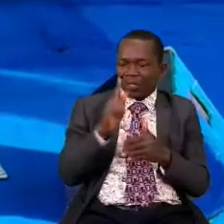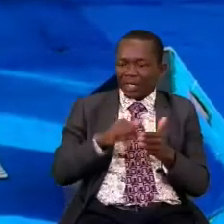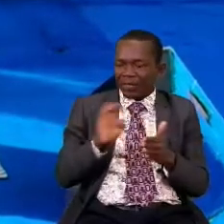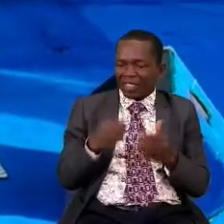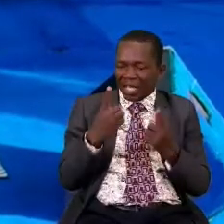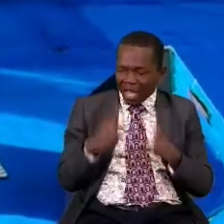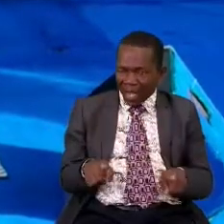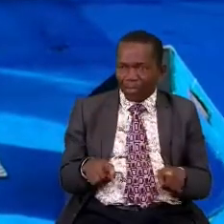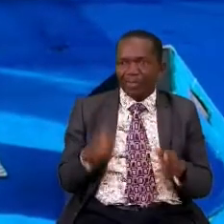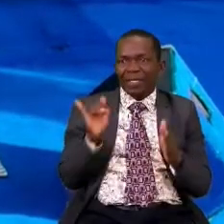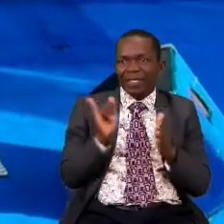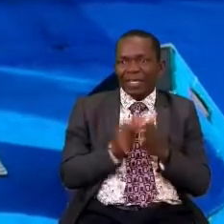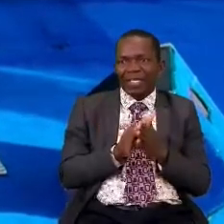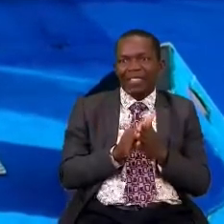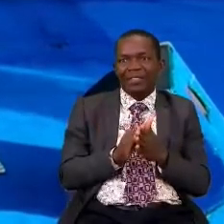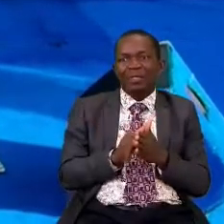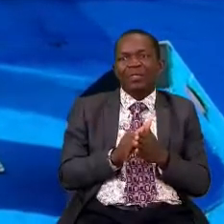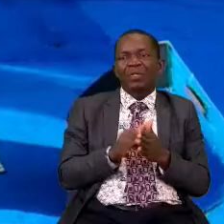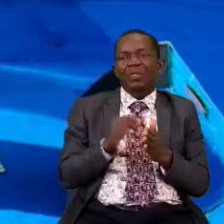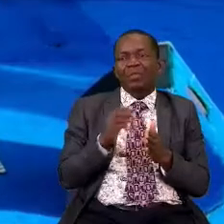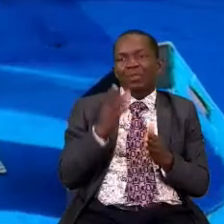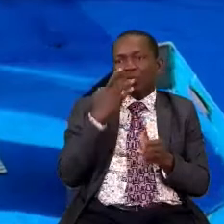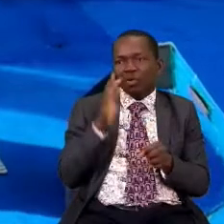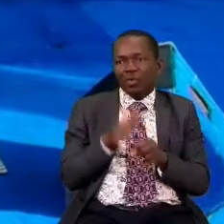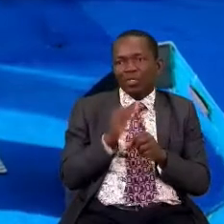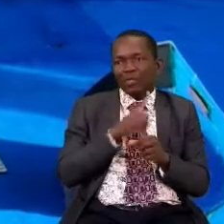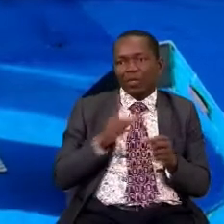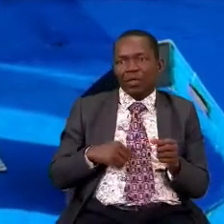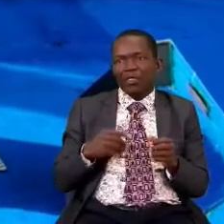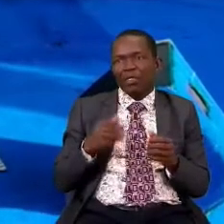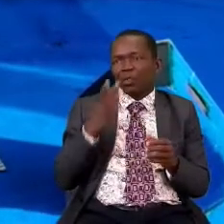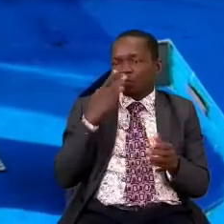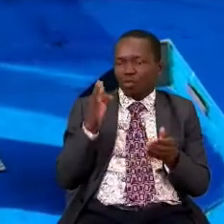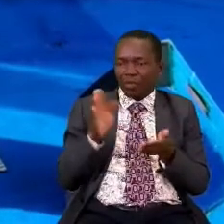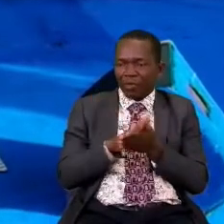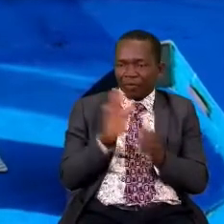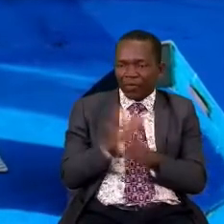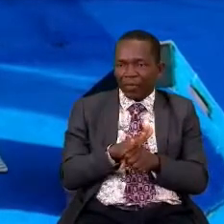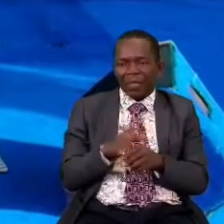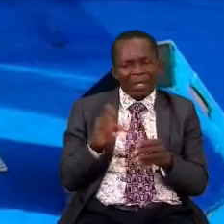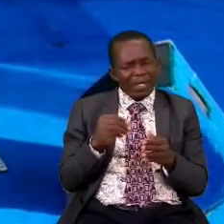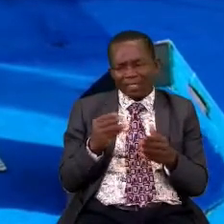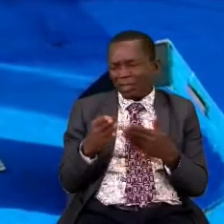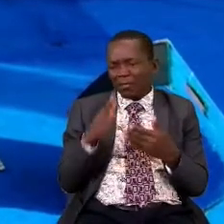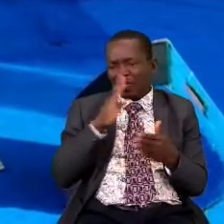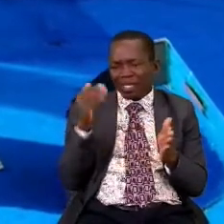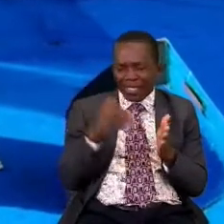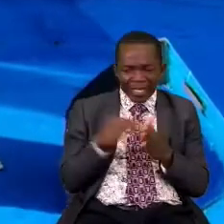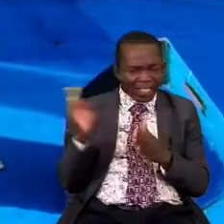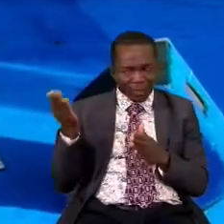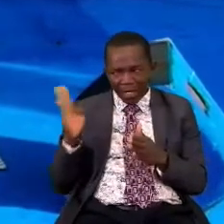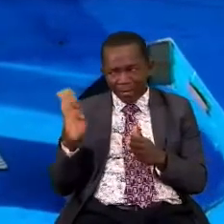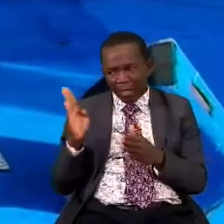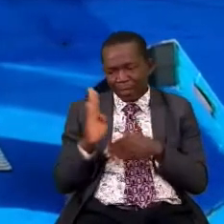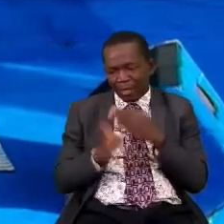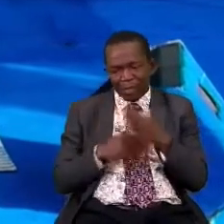history. But you're fully persuaded that what he had promised, he is able to perform. There'll be